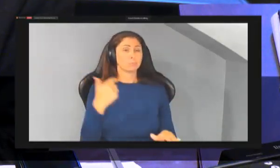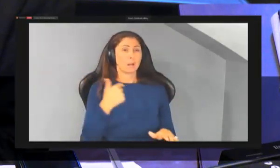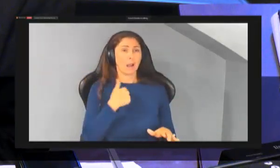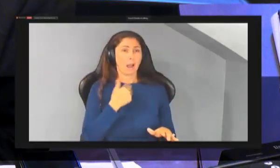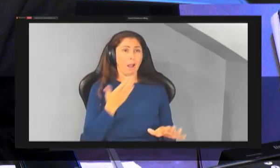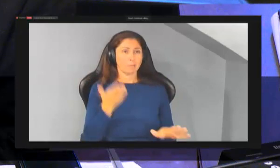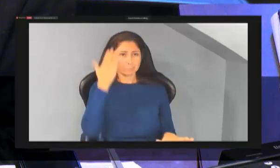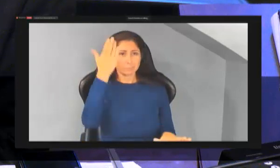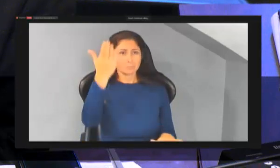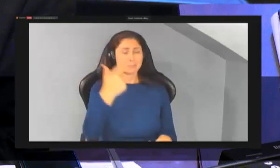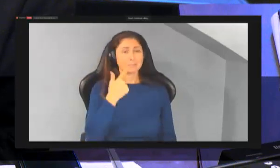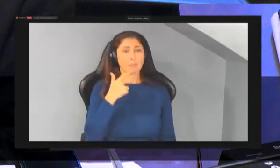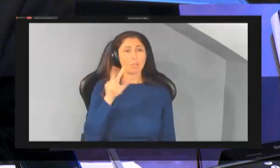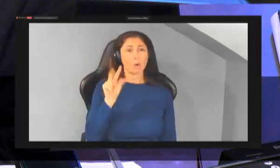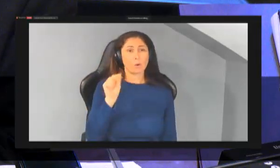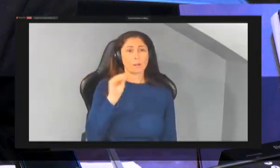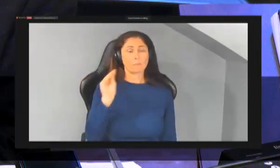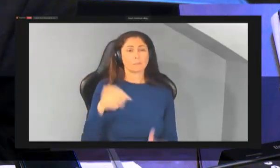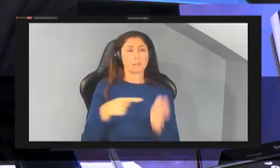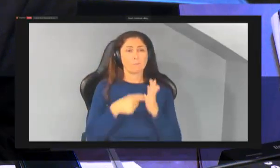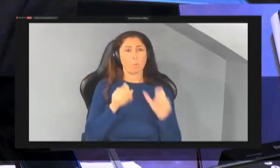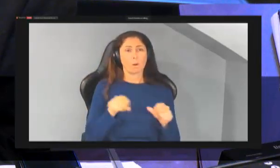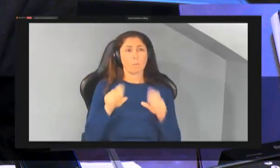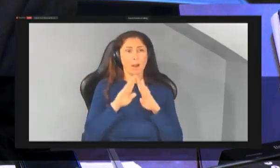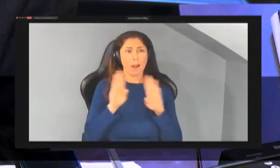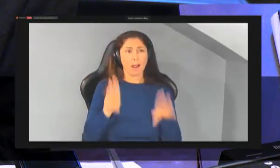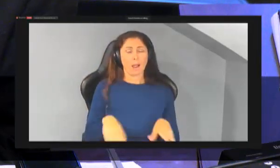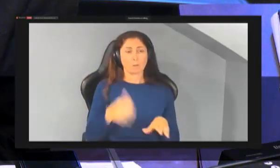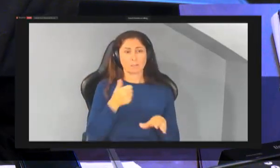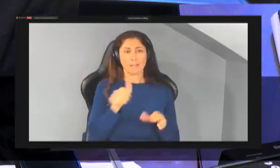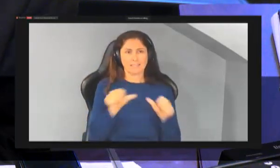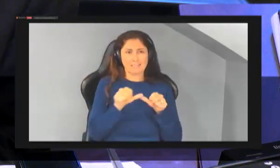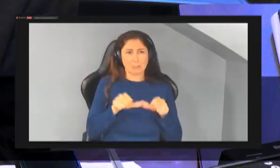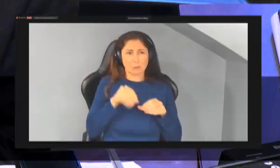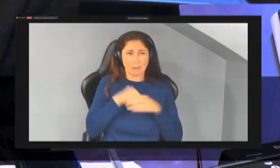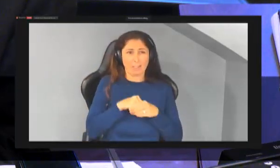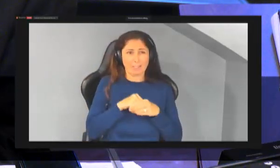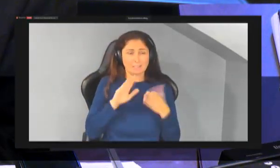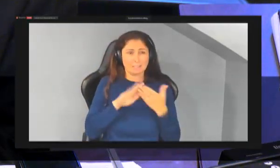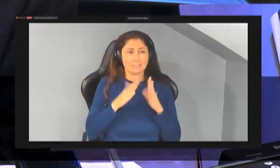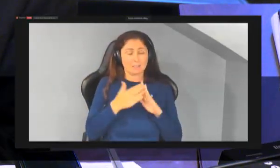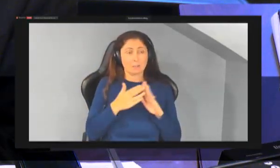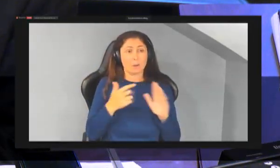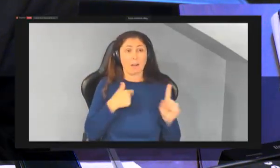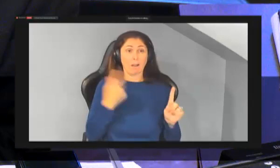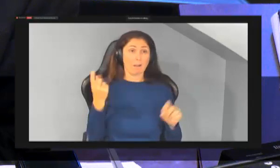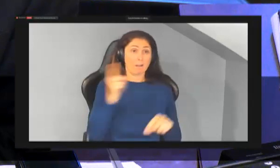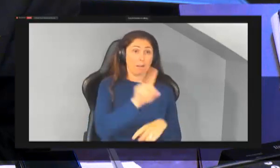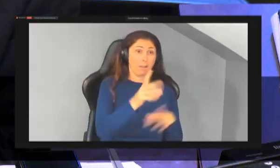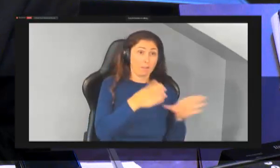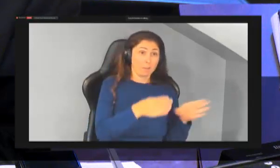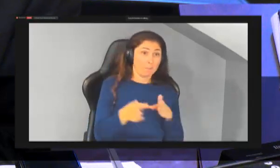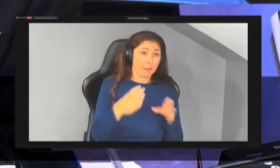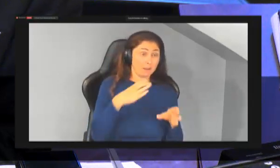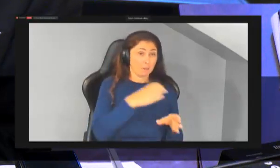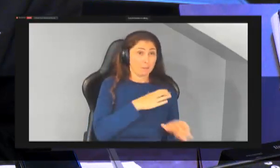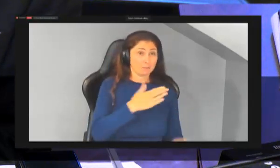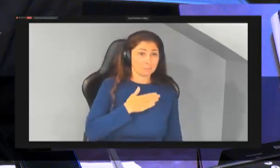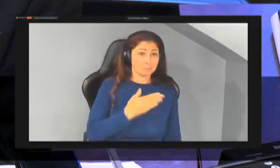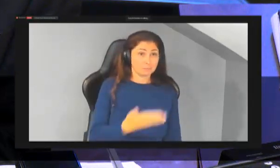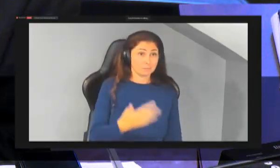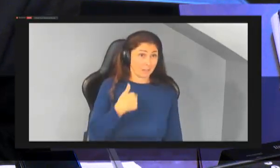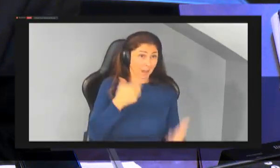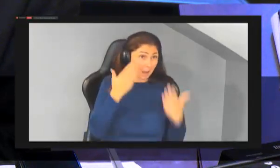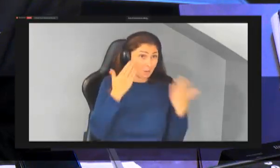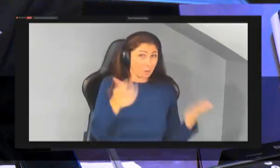said 30% affordable housing in any specialty planned district in the city. And I then went to the Planning Commission and admitted, I don't know if this is the right thing to